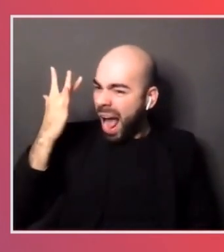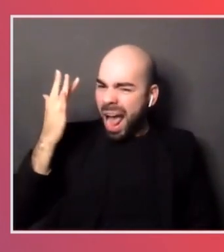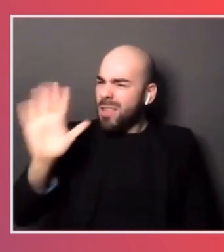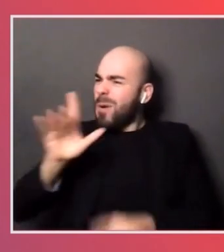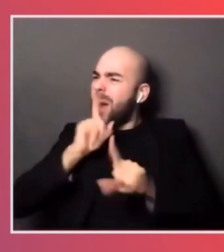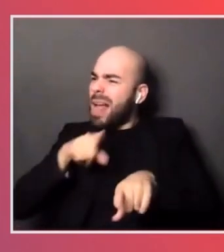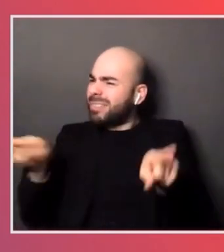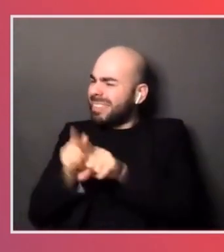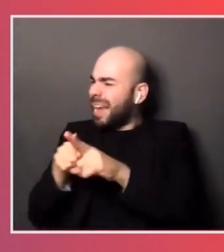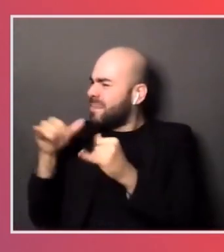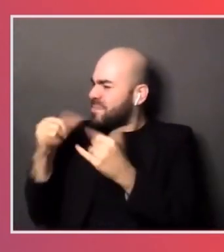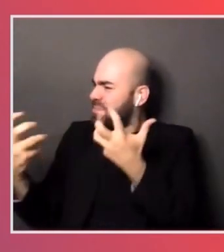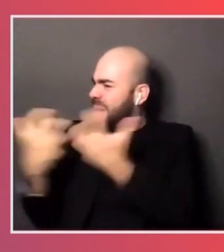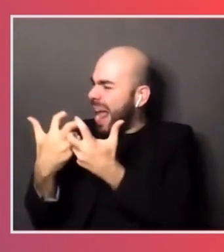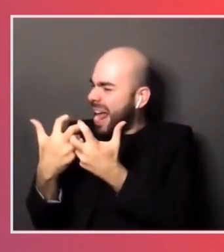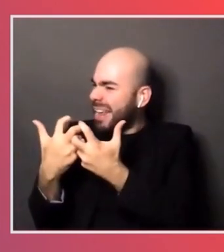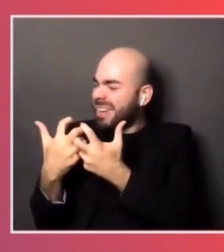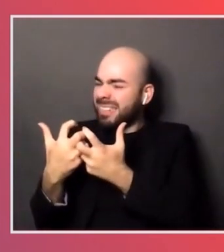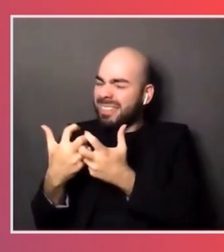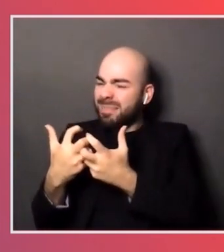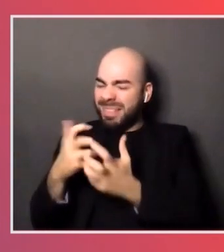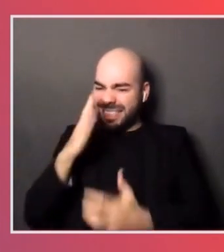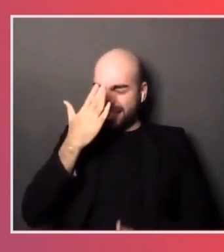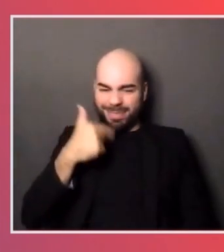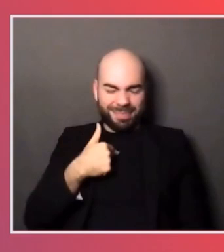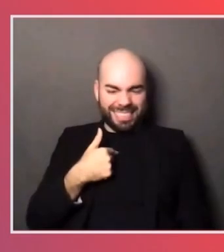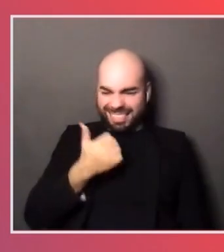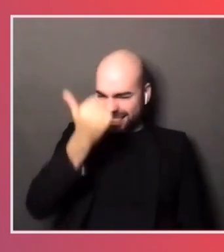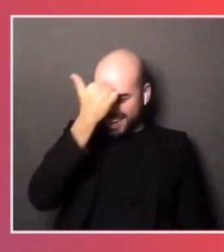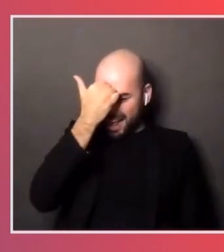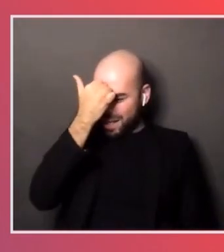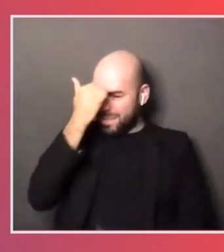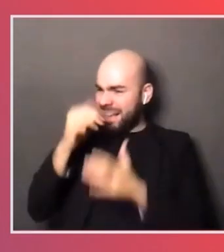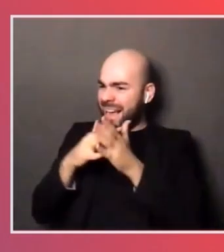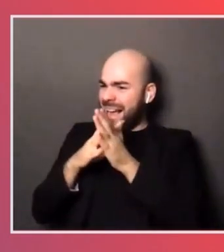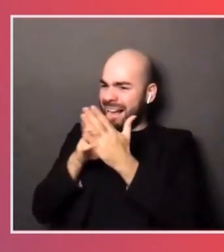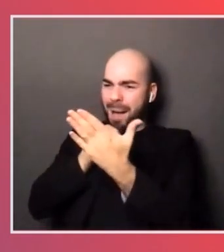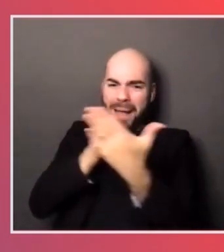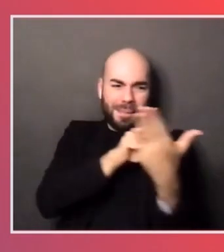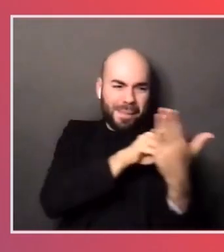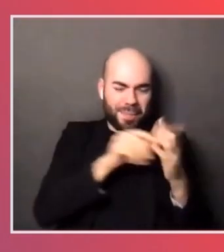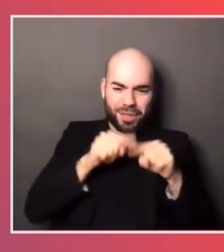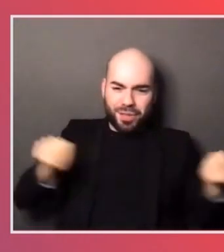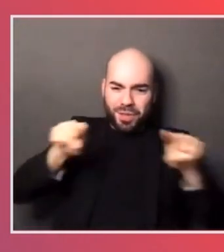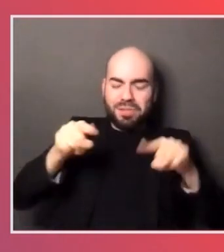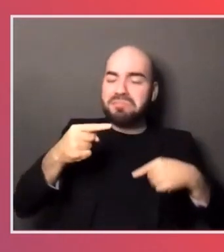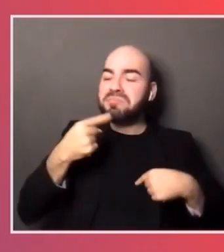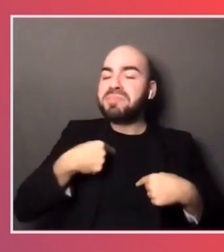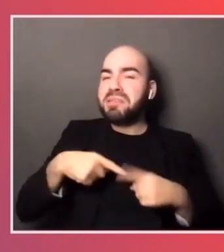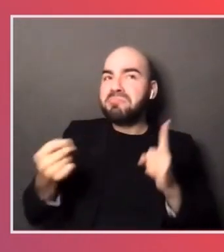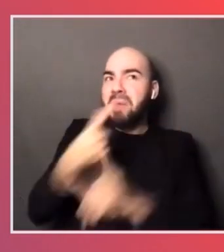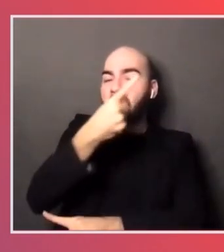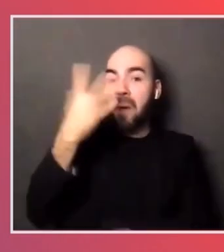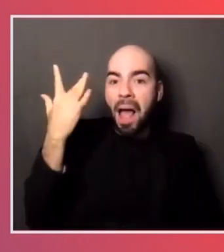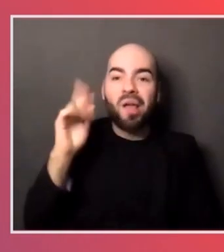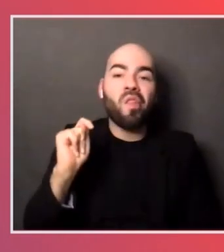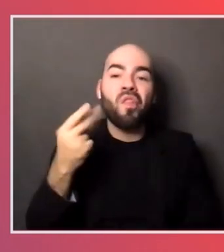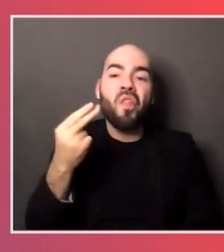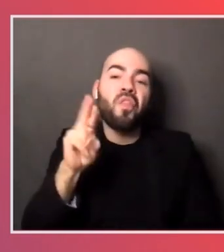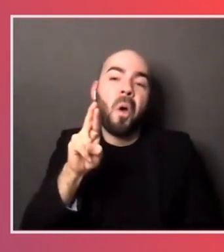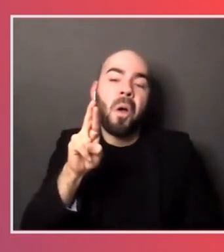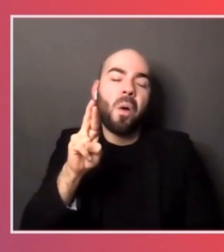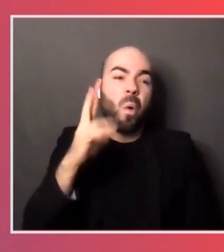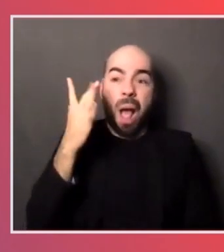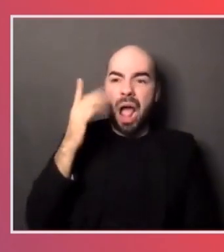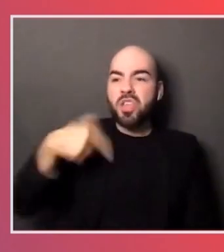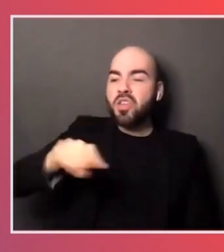just repeat you, I'll just say Thor, because he hasn't been mentioned. And